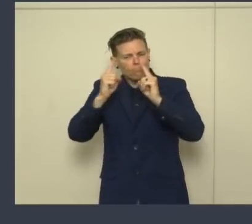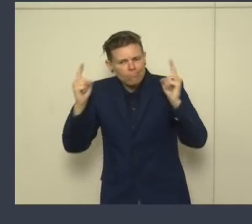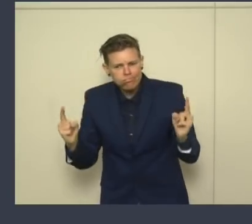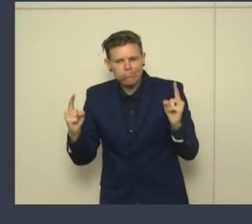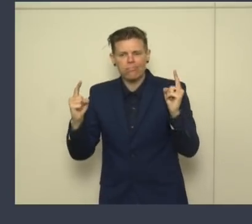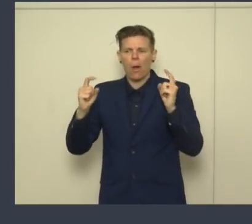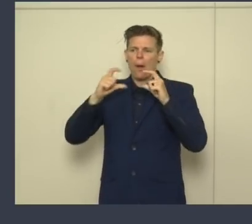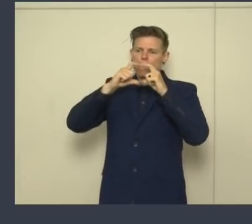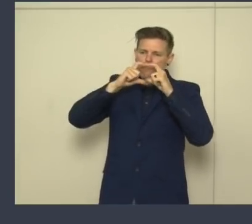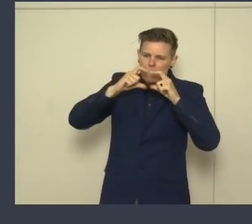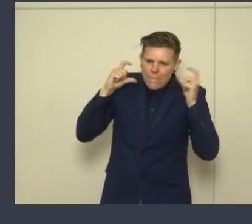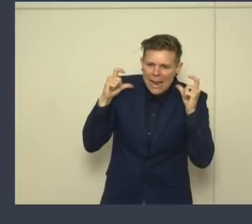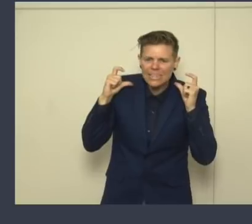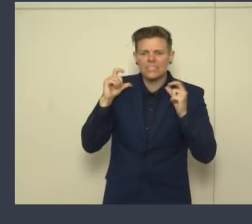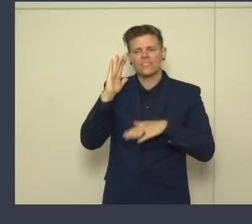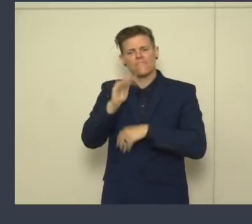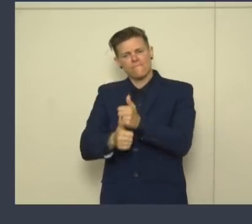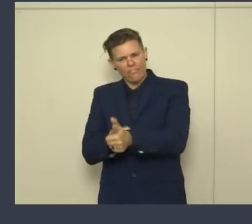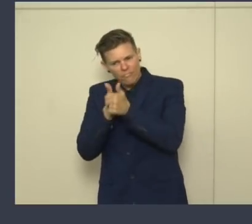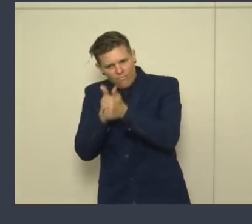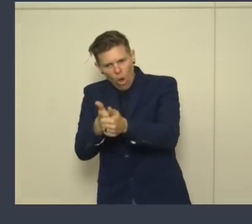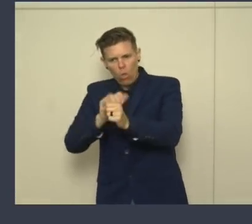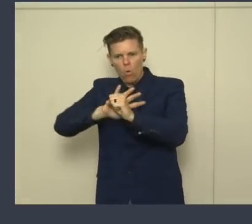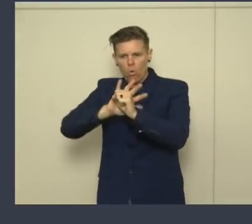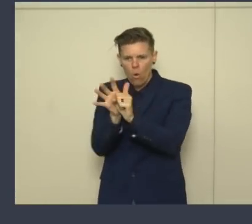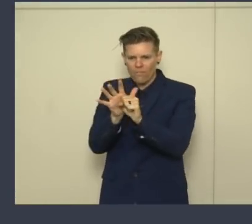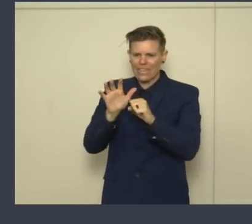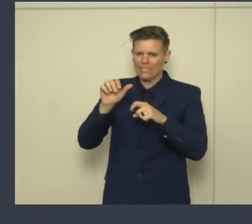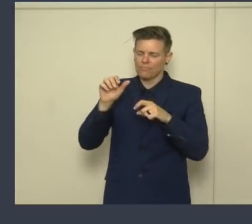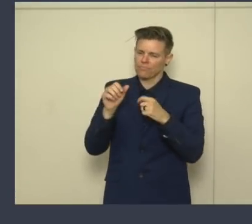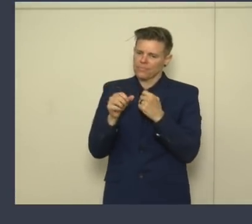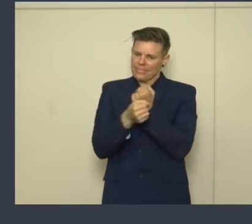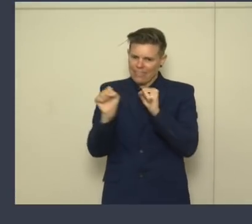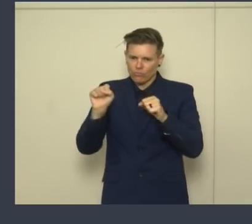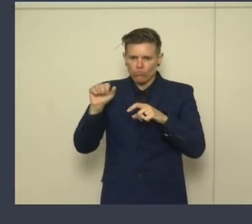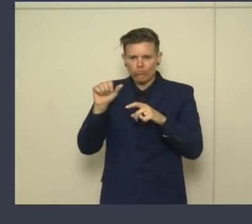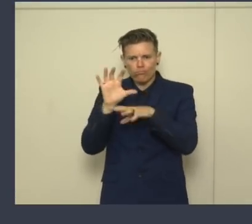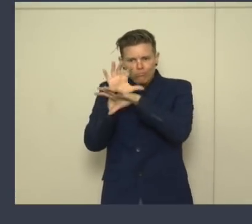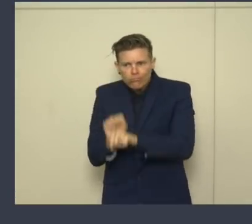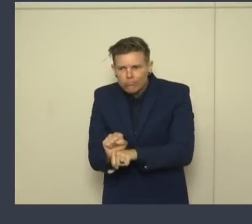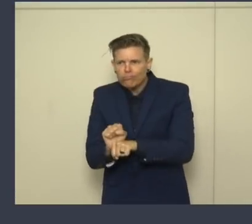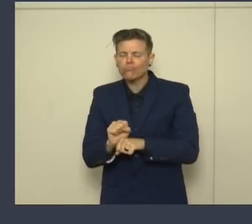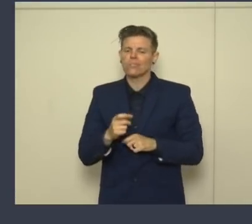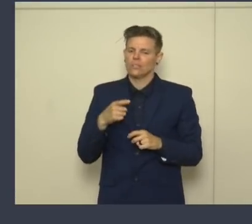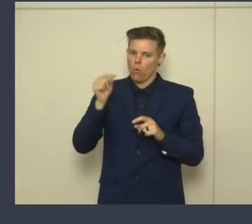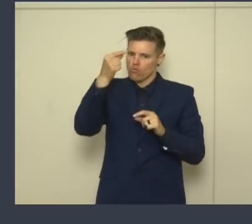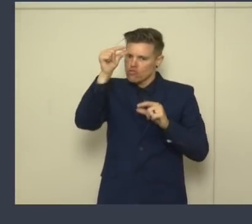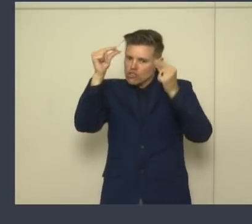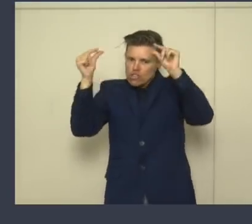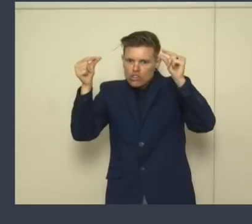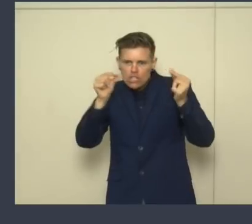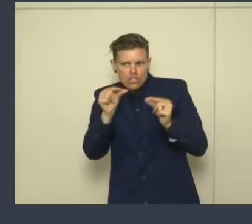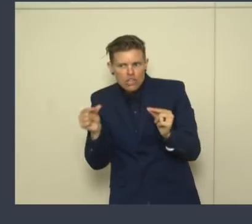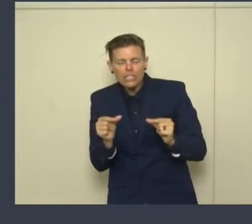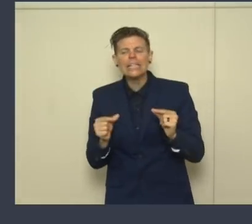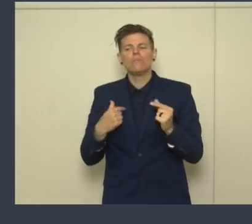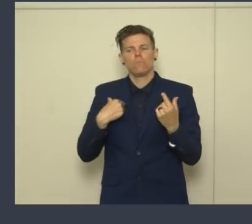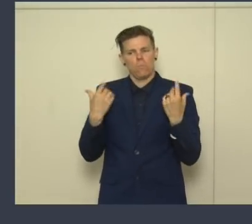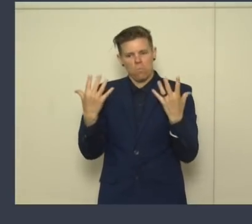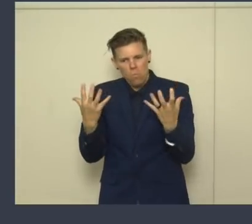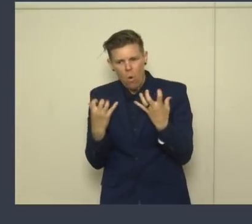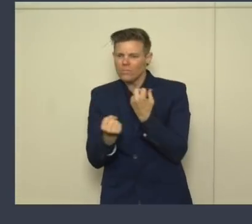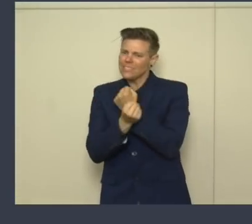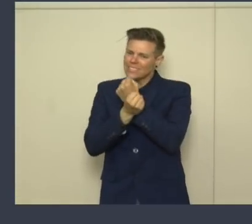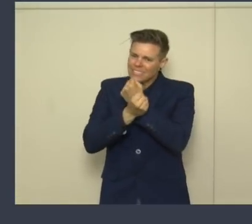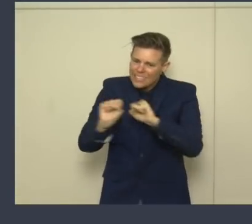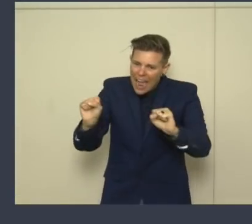numbers down, we can turn more of these red counties to green, because we want to be getting, again, maximizing safe in-person learning for as many